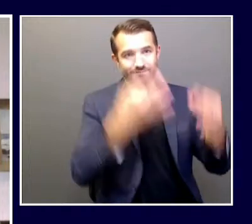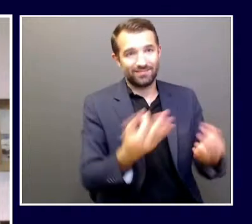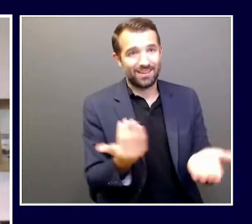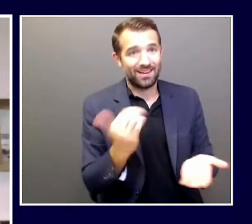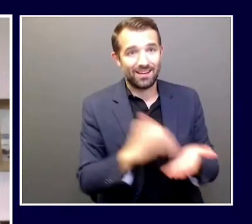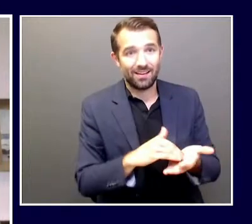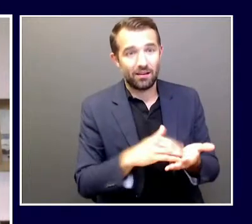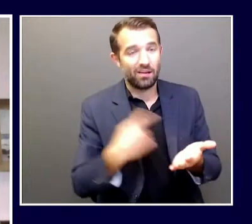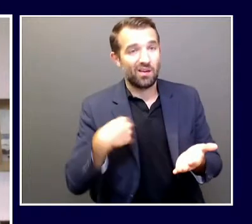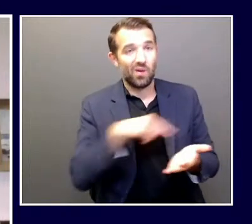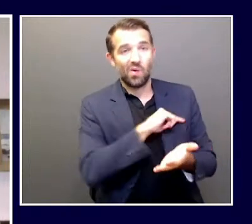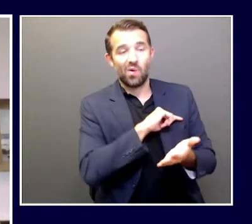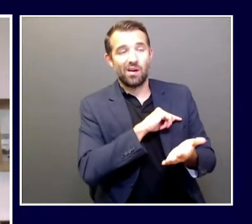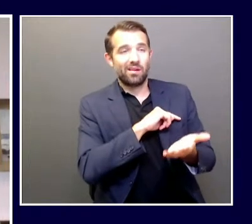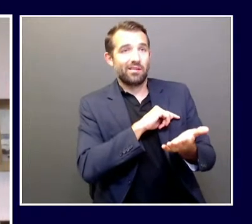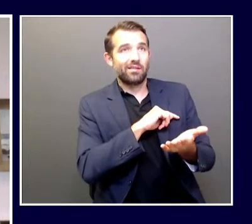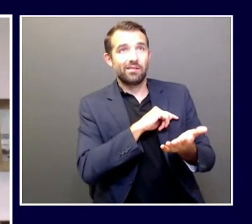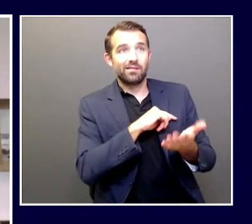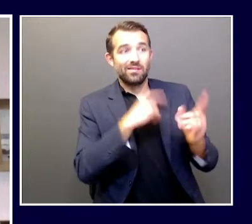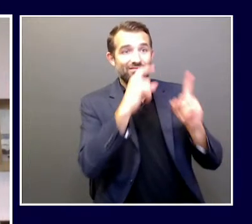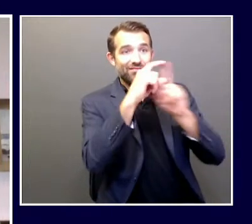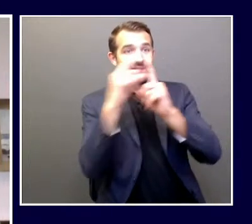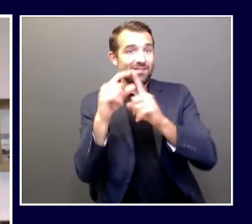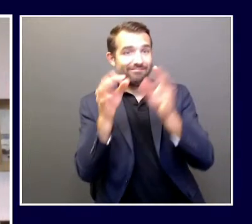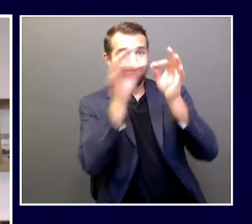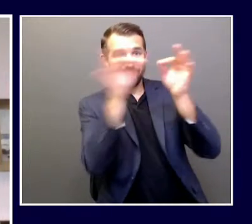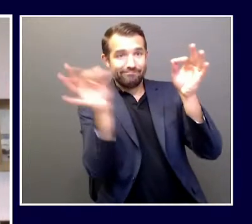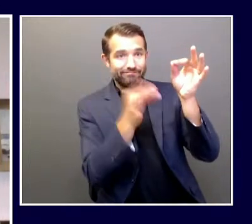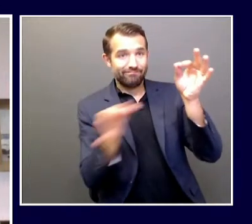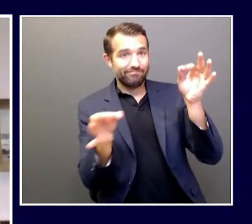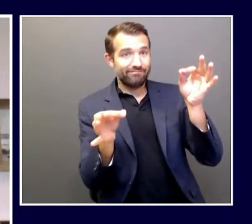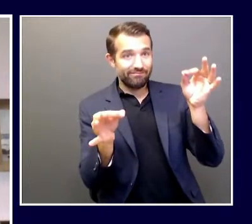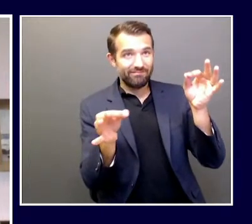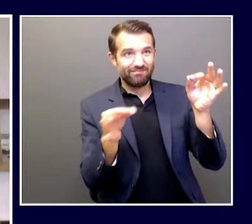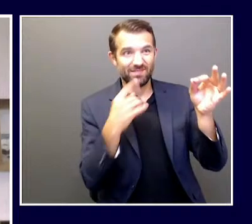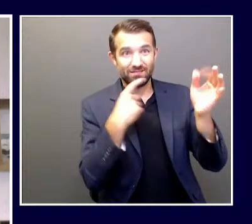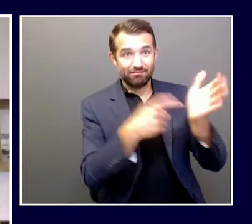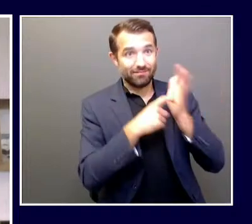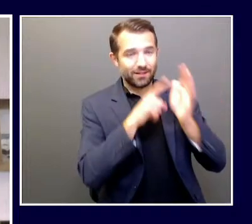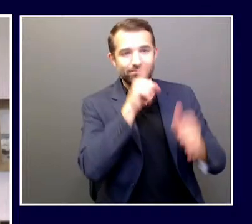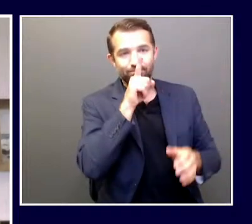toward recommendations, which then allows for local control of these decisions.